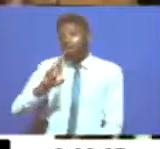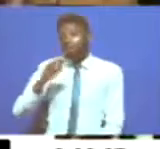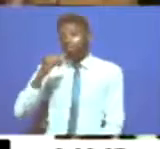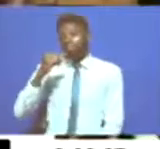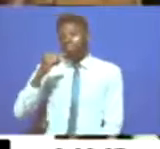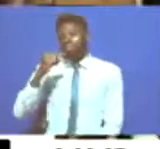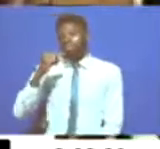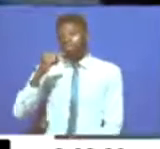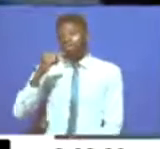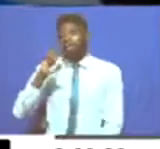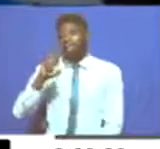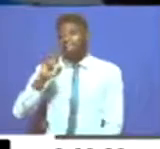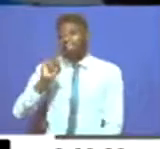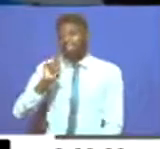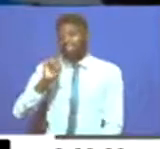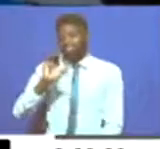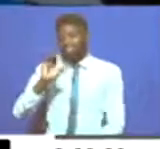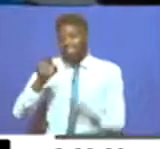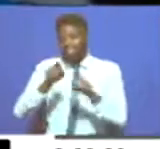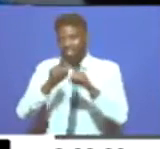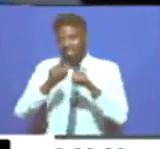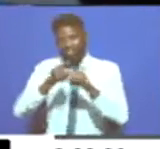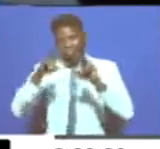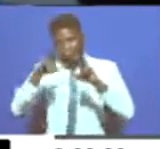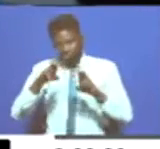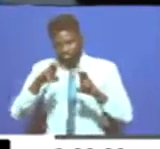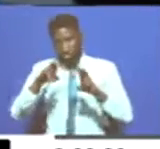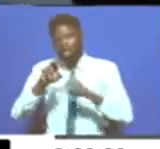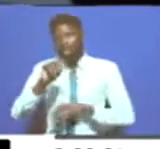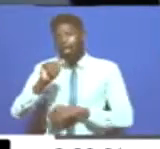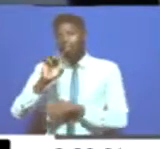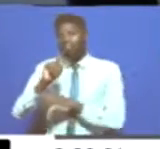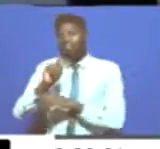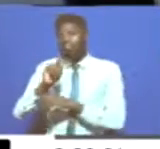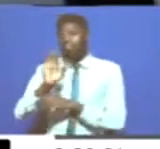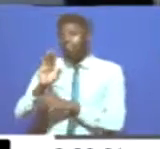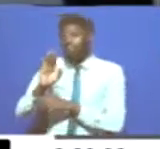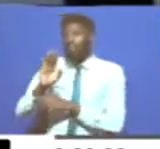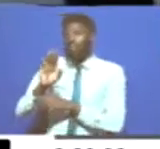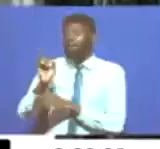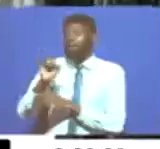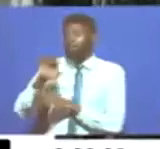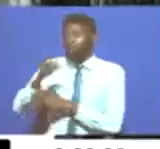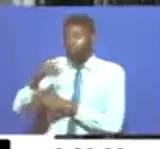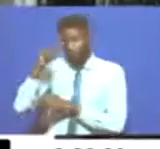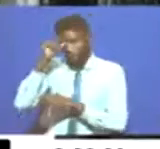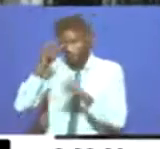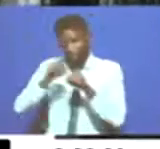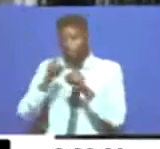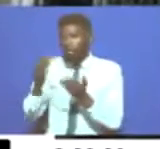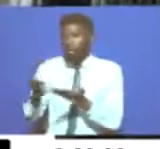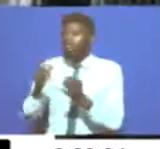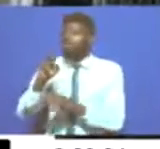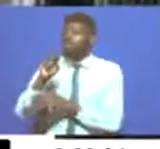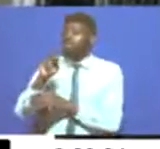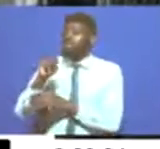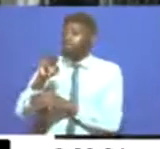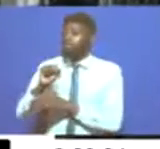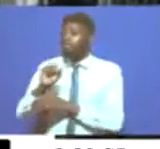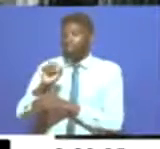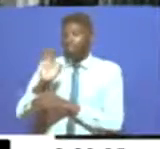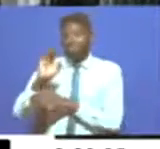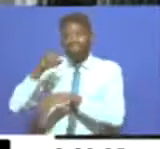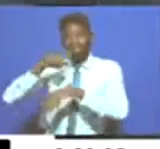valuation of assets belonging to the Nairobi County Government and now under the Nairobi Metropolitan Services ahead of expiry of the deed